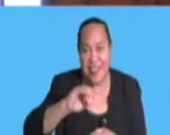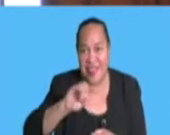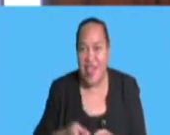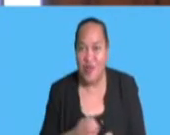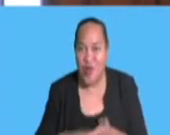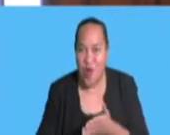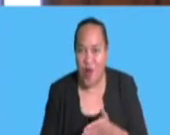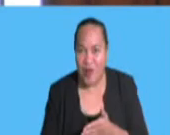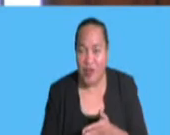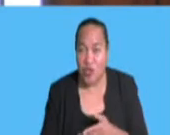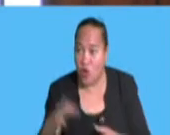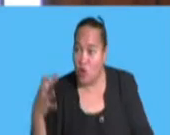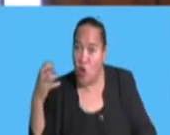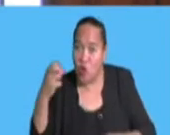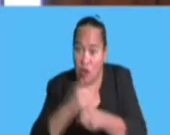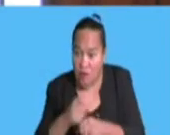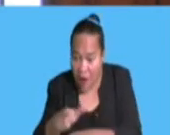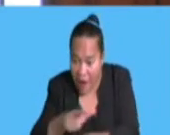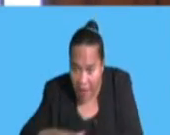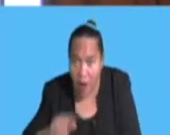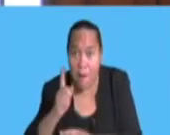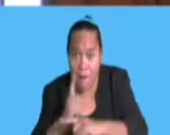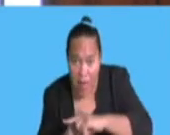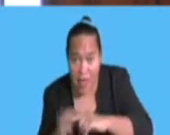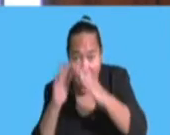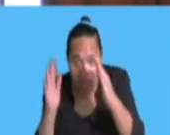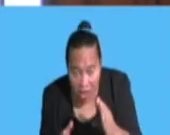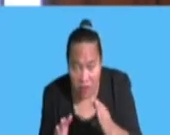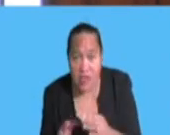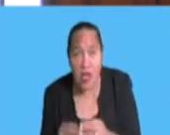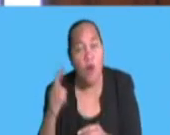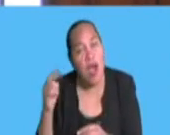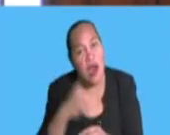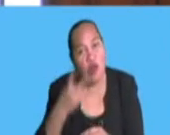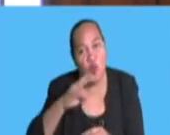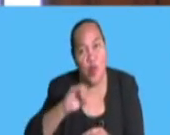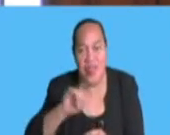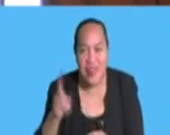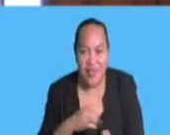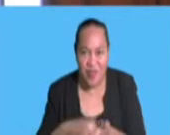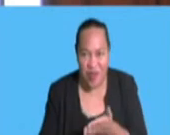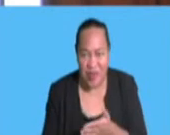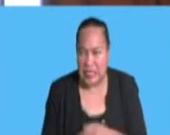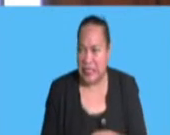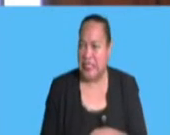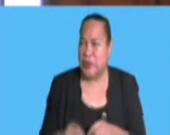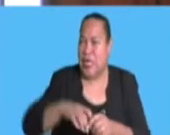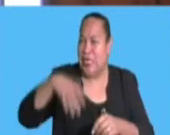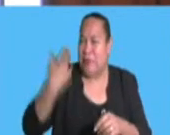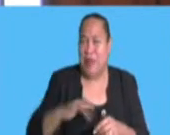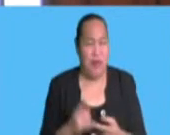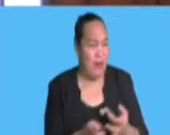$80,000, bringing the total cost of a land and house package to about $120,000. Too expensive for the